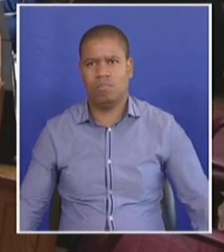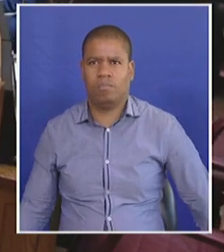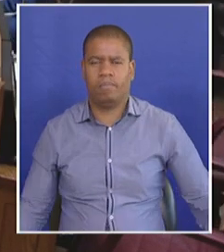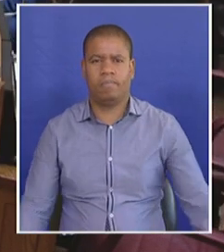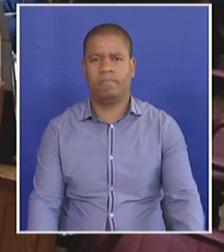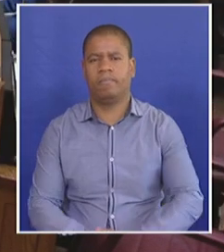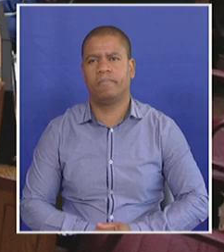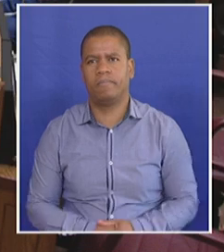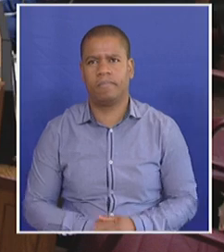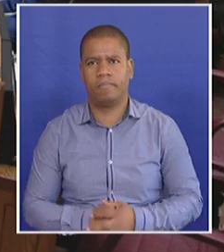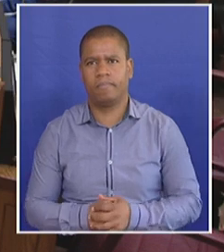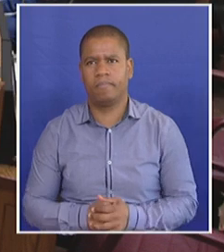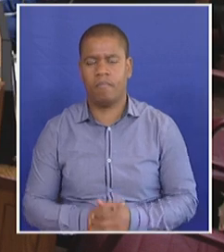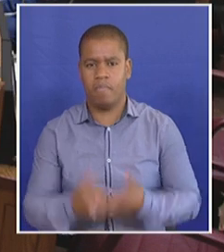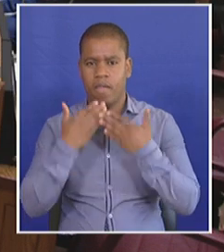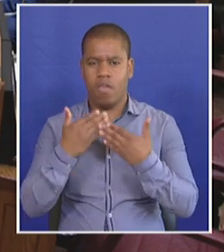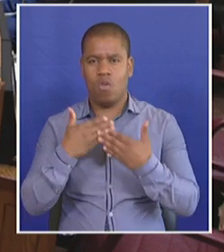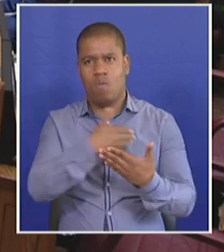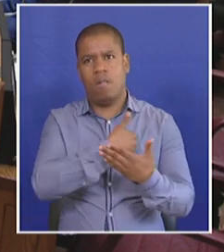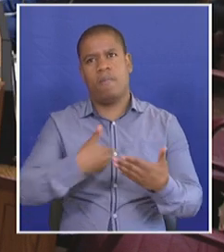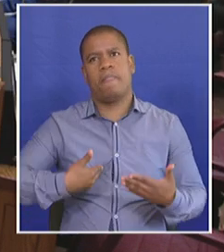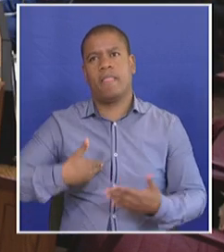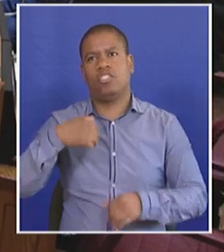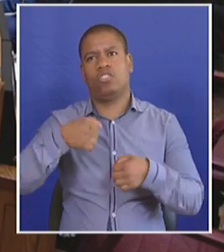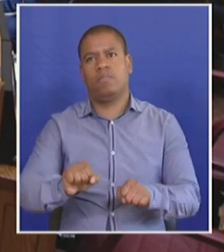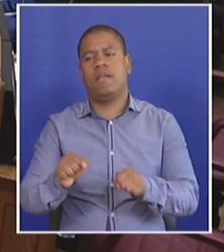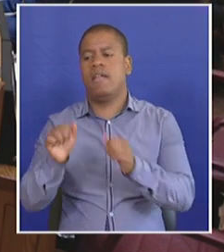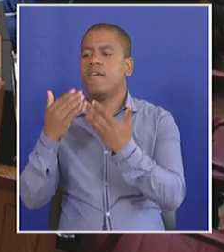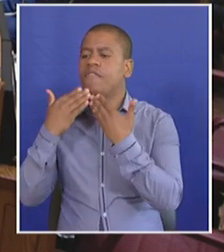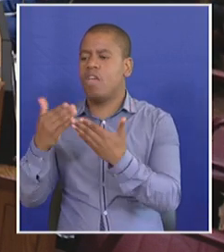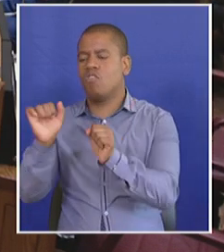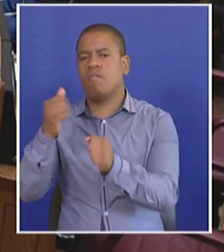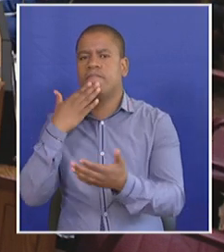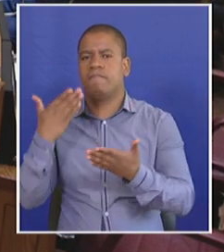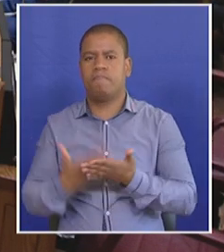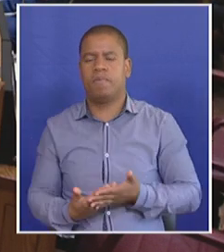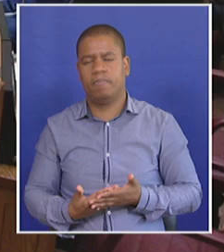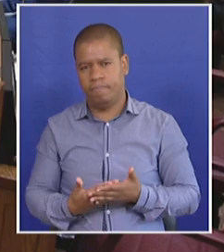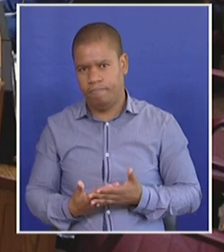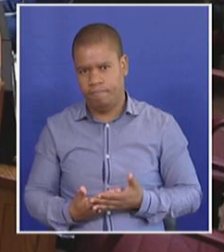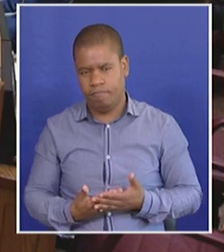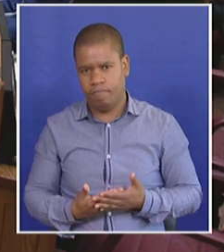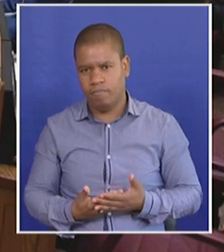No, thanks, Madam Chair, and thanks for the suggestion as well, Honourable Member.